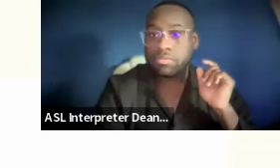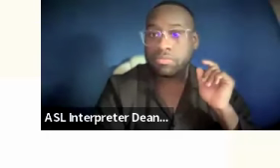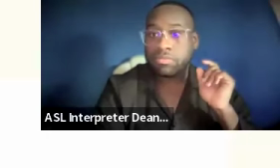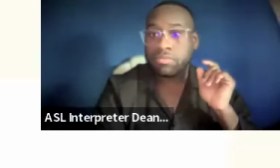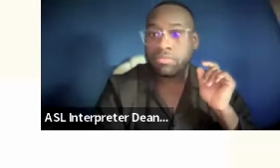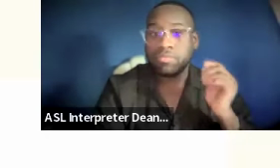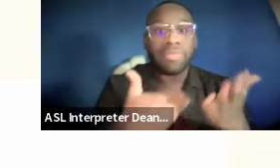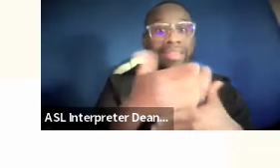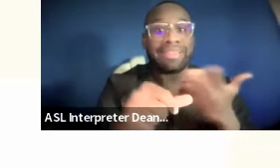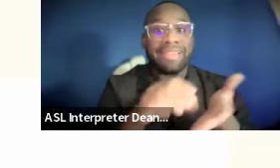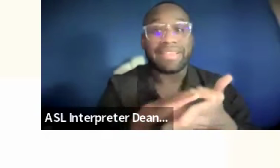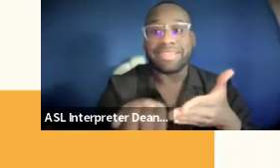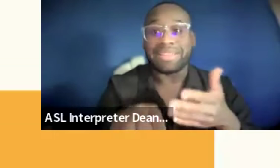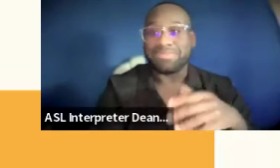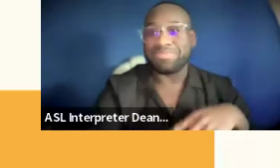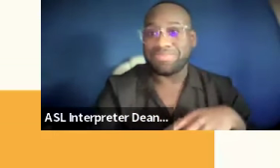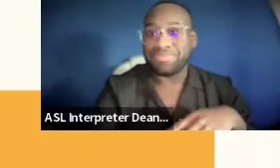next slide, please.